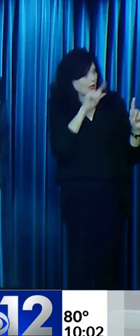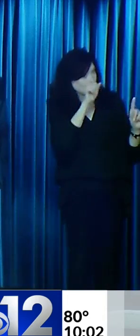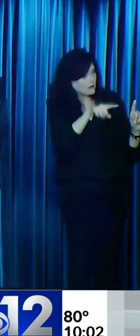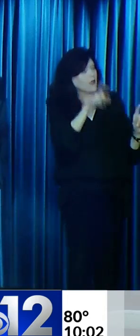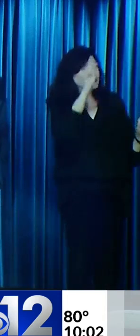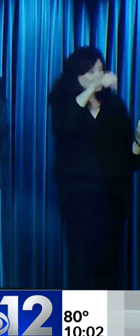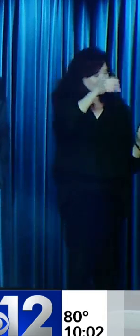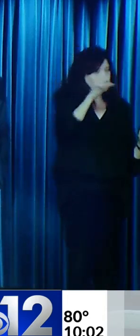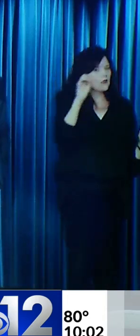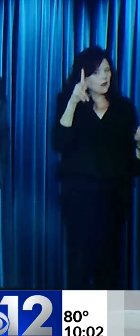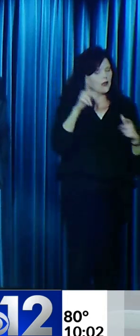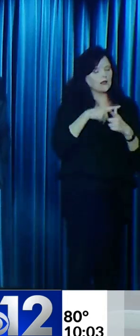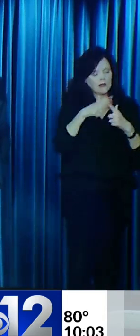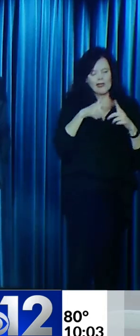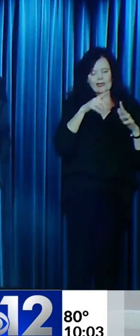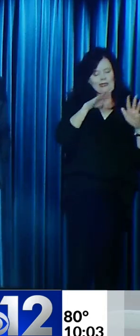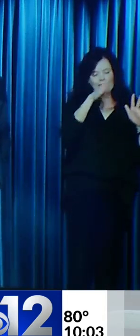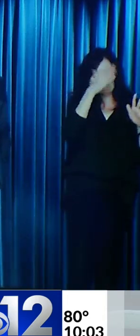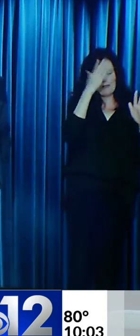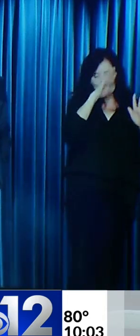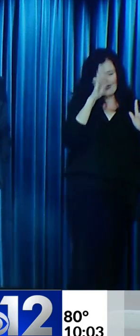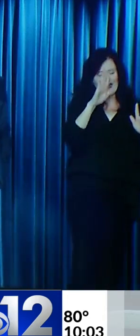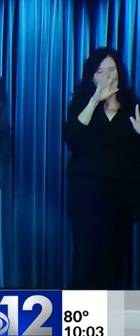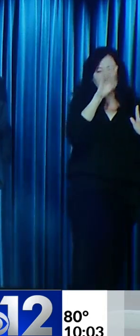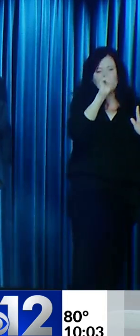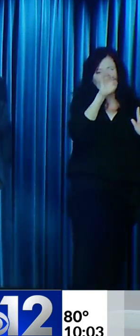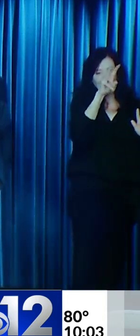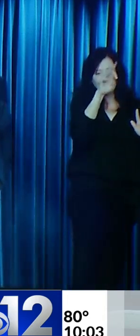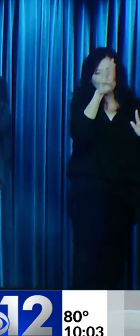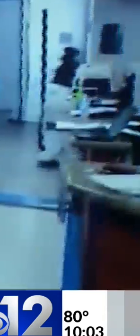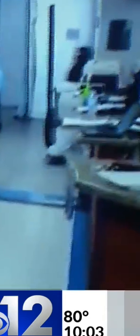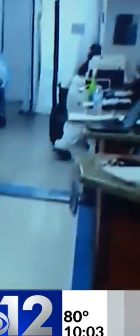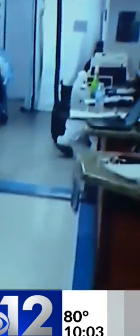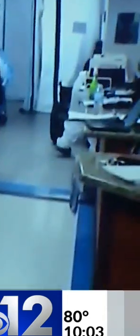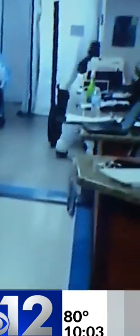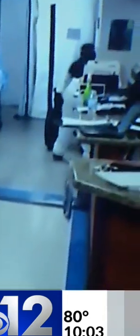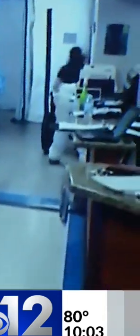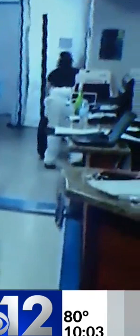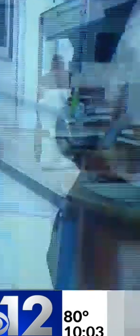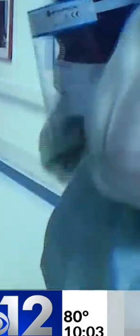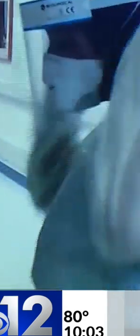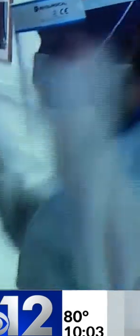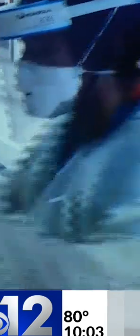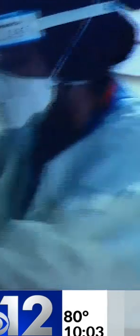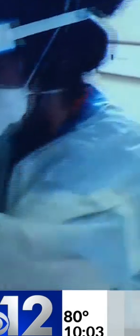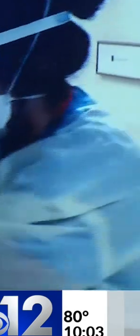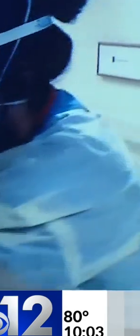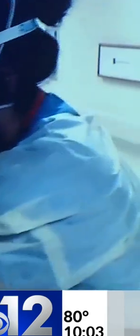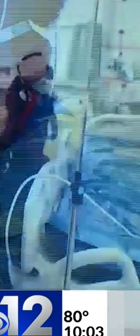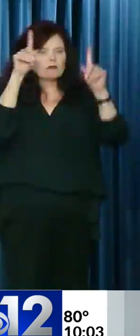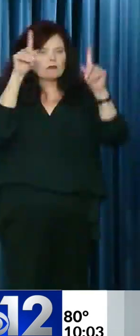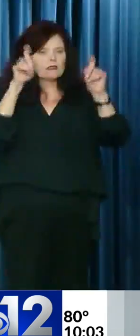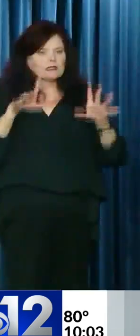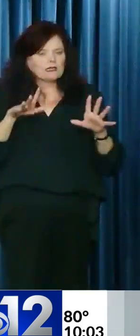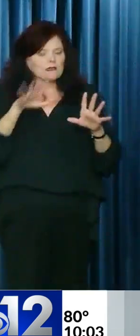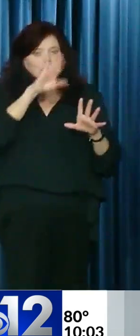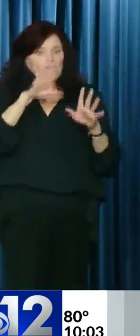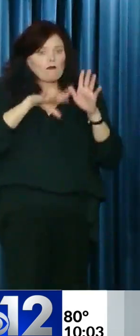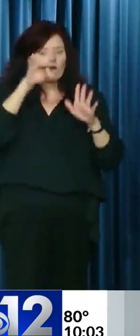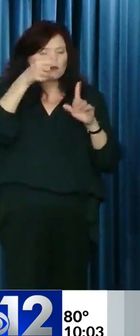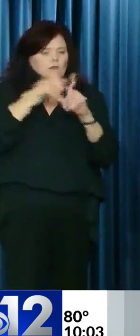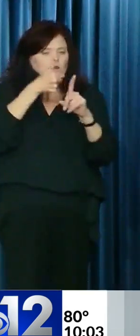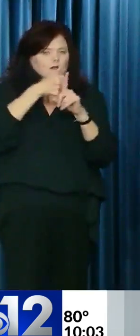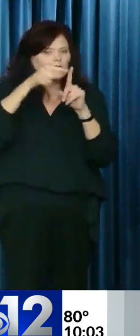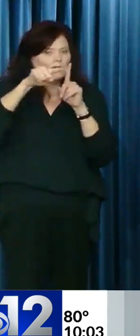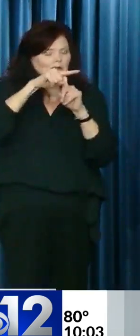COVID response. He says he won't be issuing any state mandates for masks or vaccines. Governor Tate